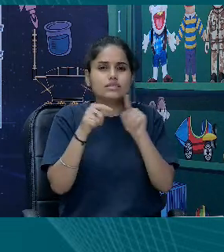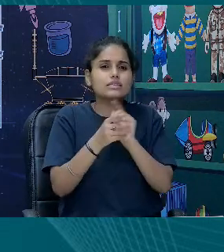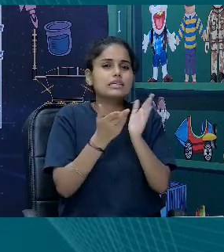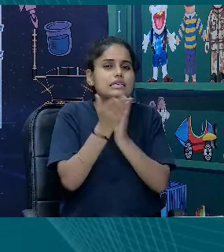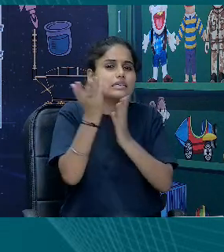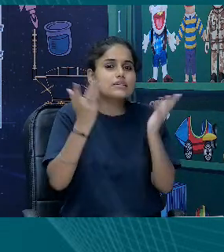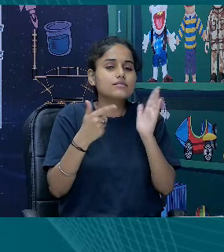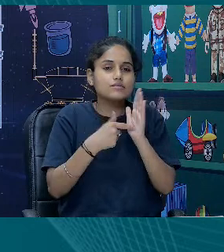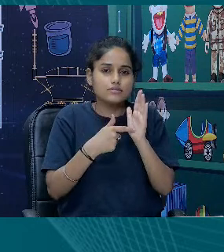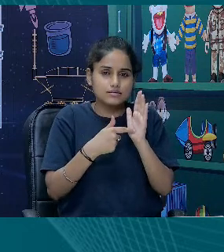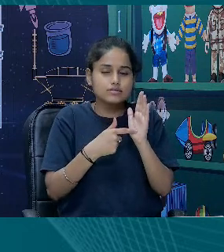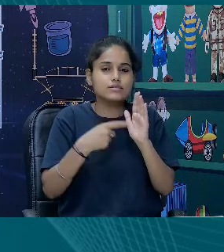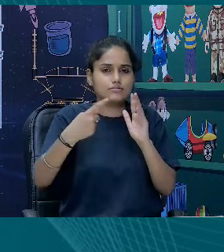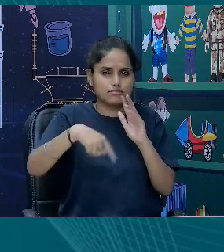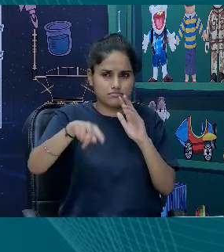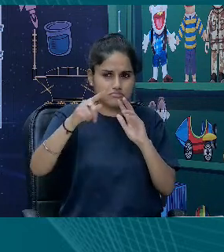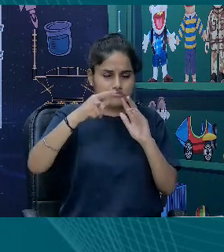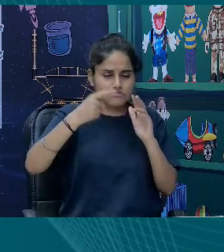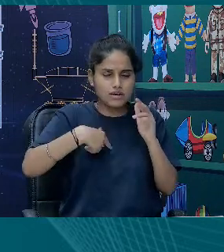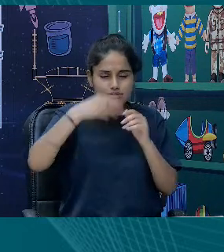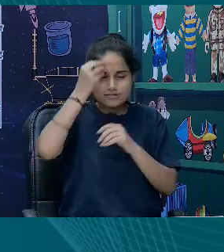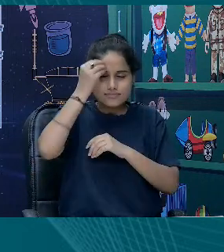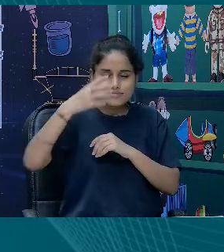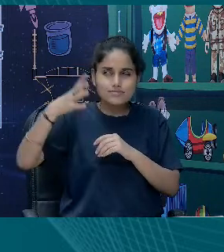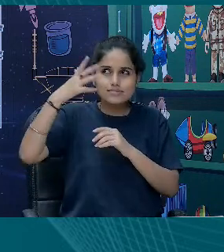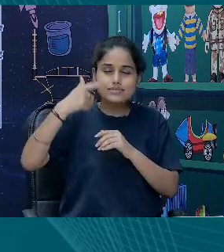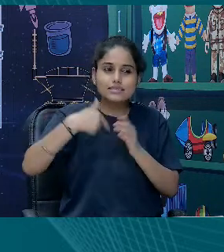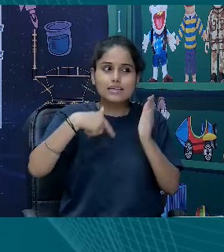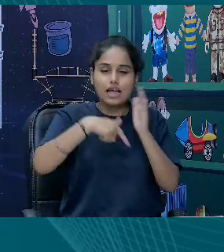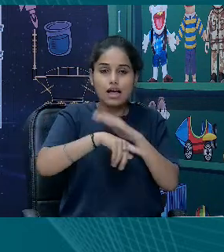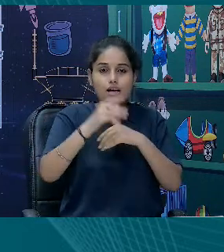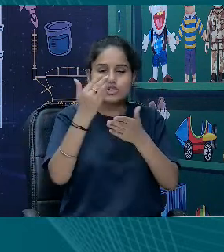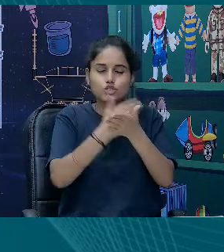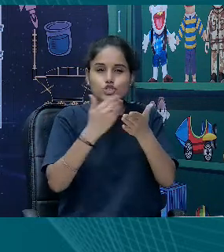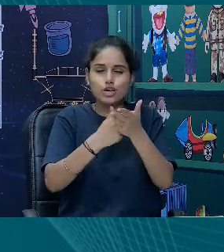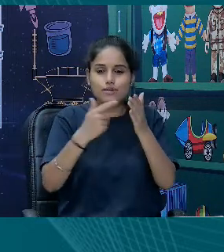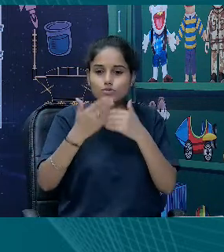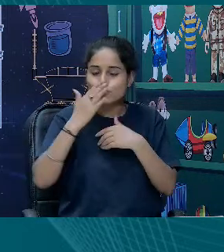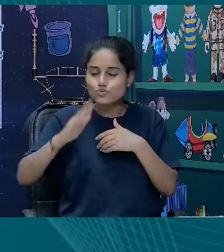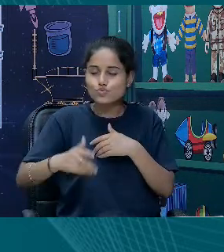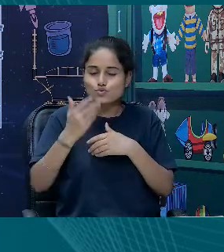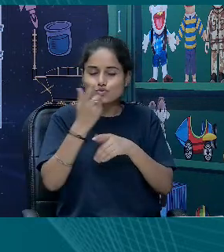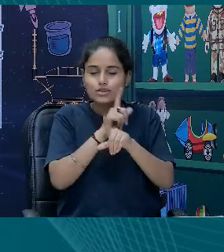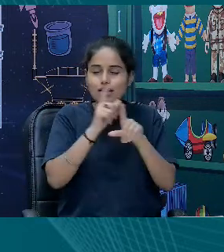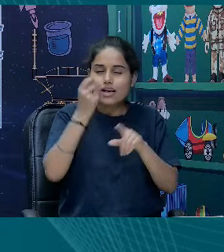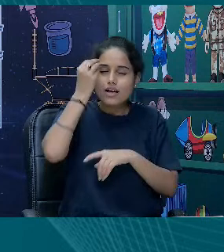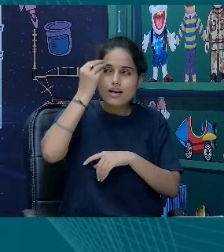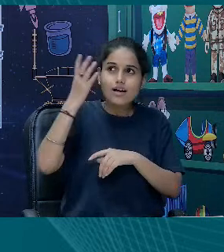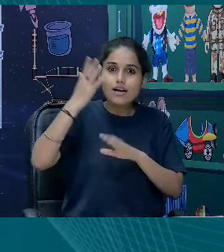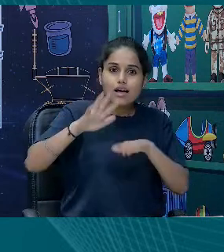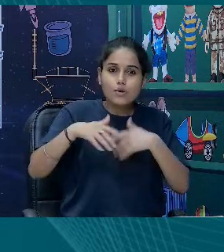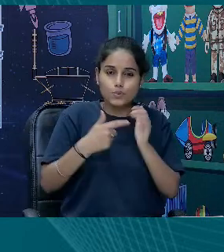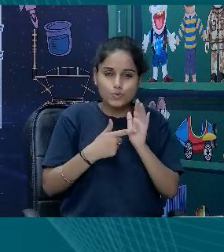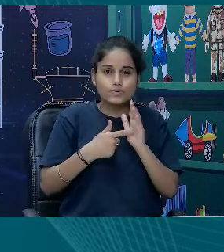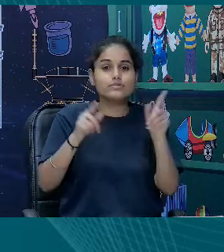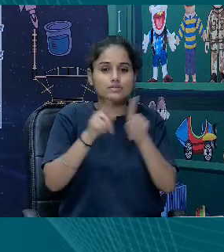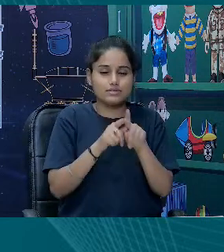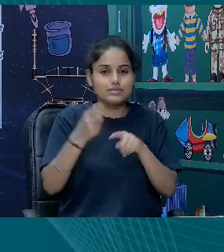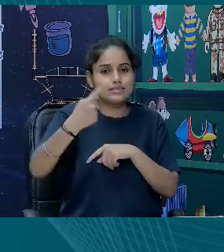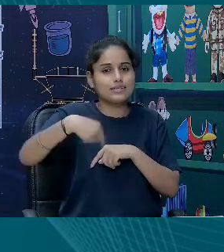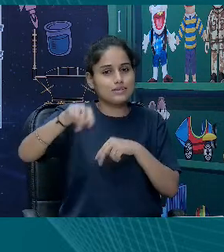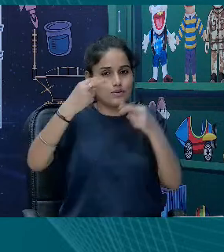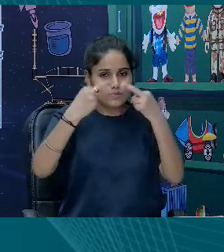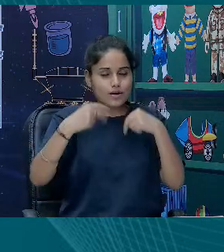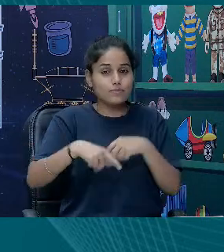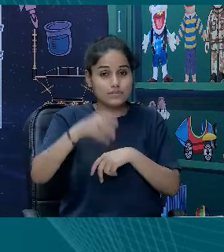we can see the imagination of the child. So we have to let them free flow, however they are thinking, whatever their